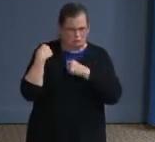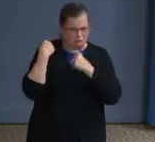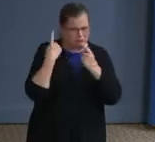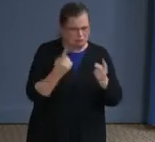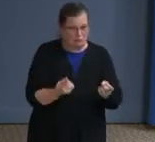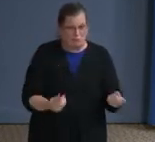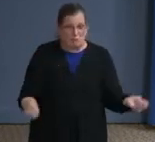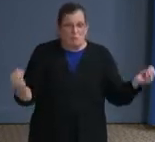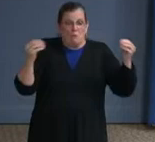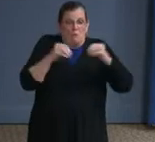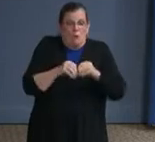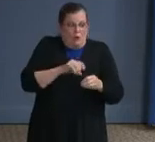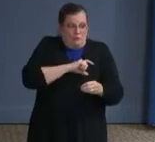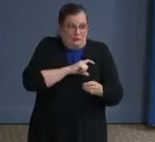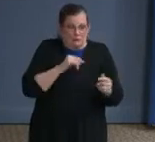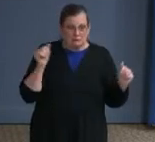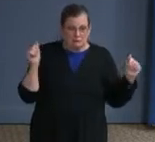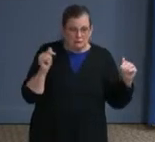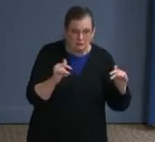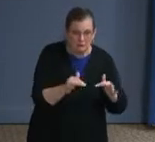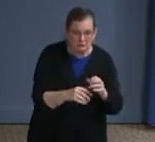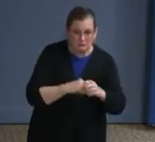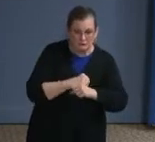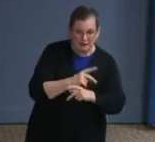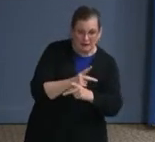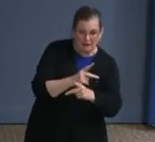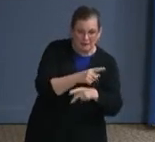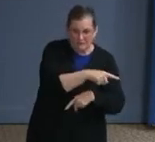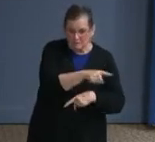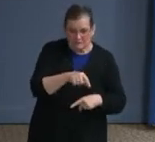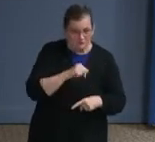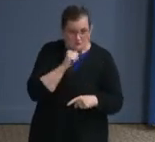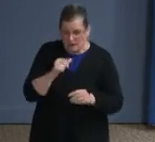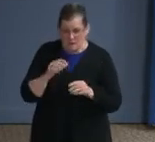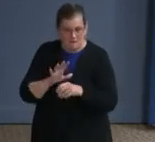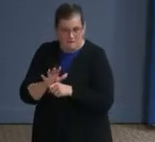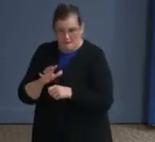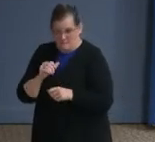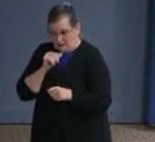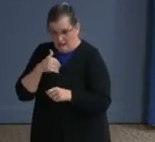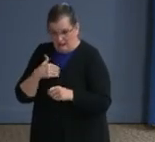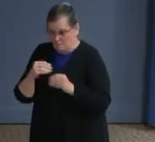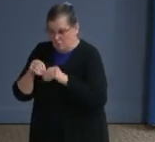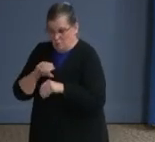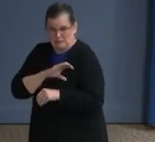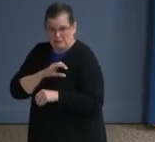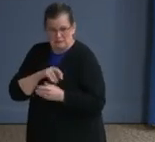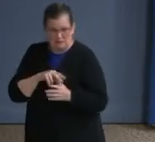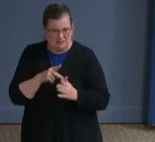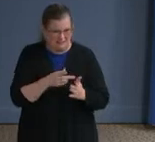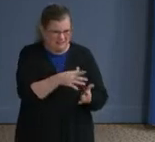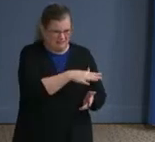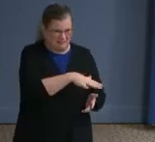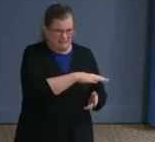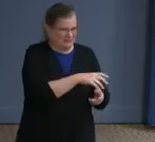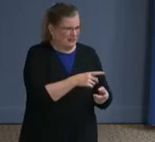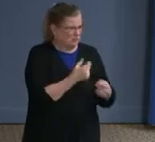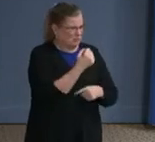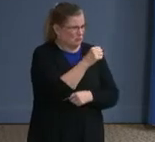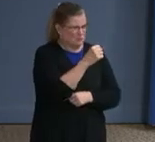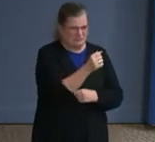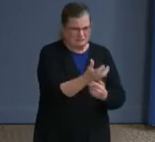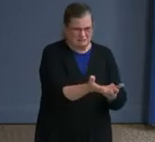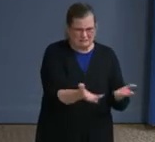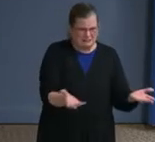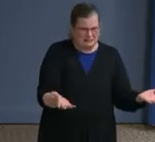chair judiciary and worked with MPD and other law enforcement issues for 8 years, I don't have the expertise